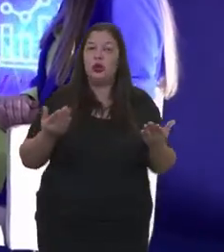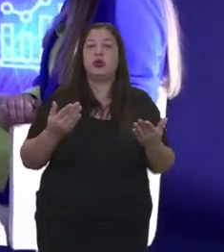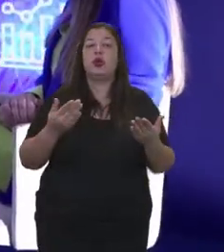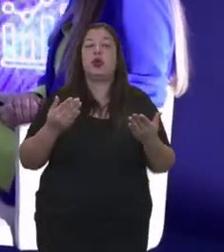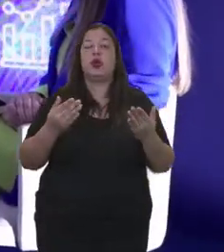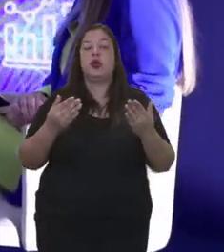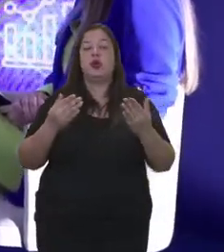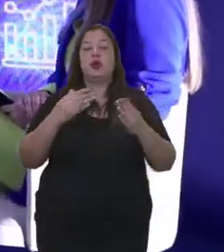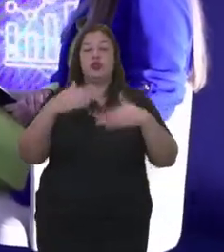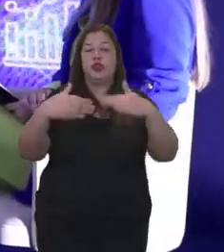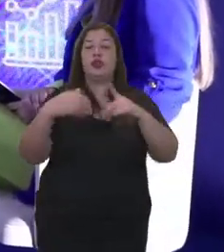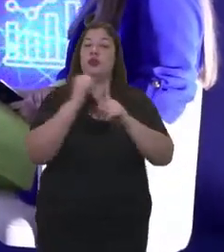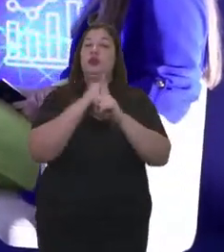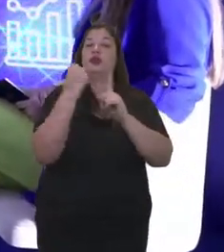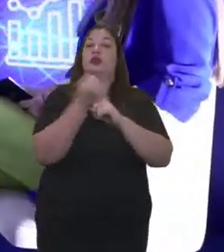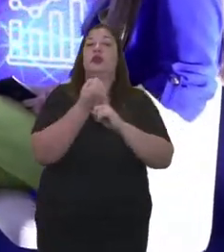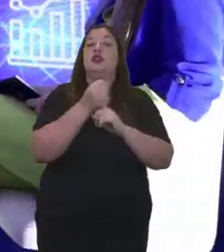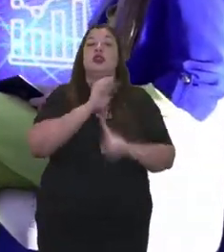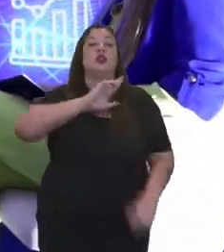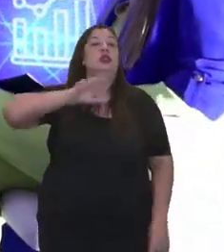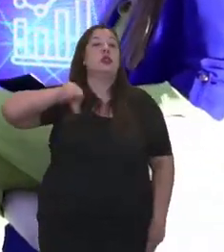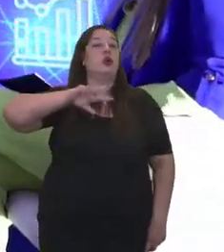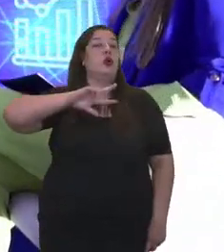so I'm generating a society